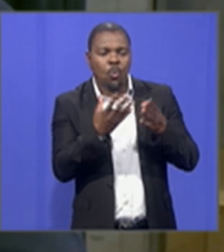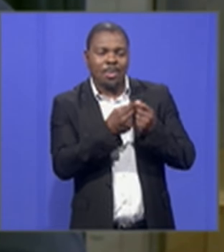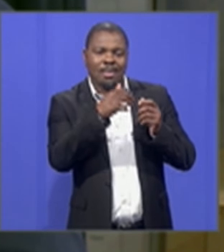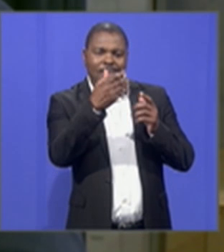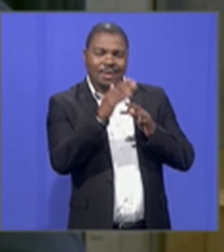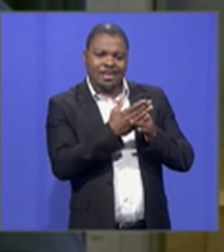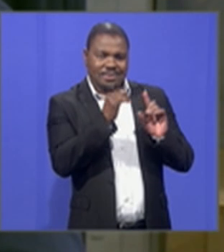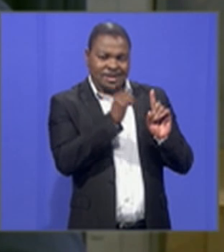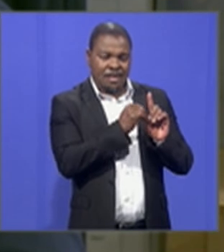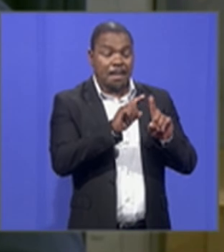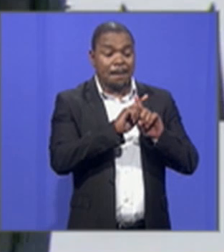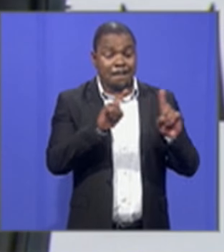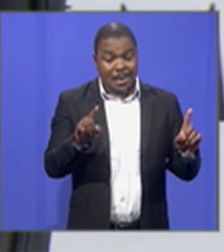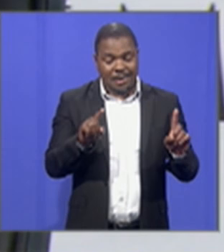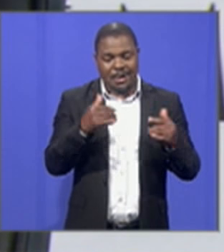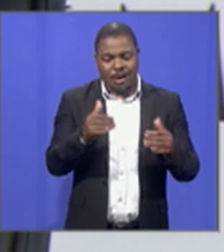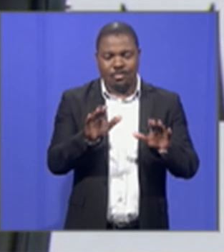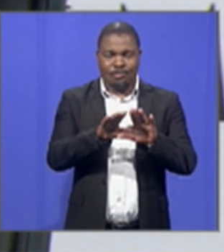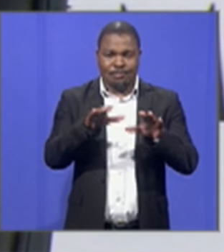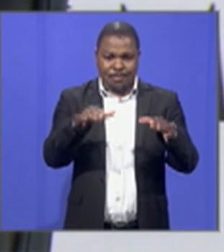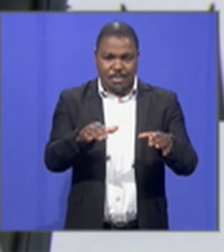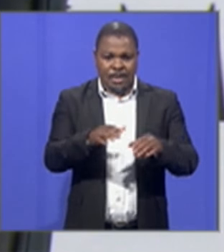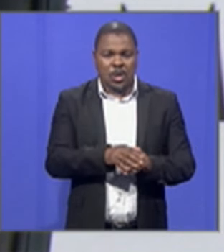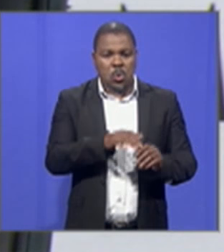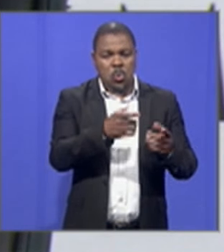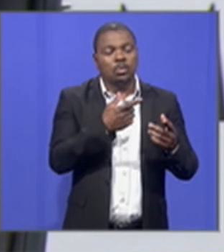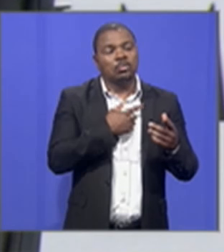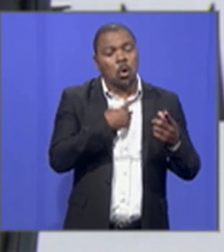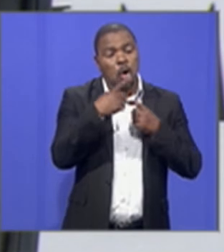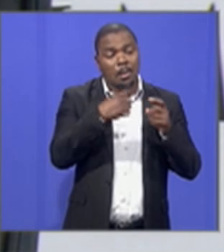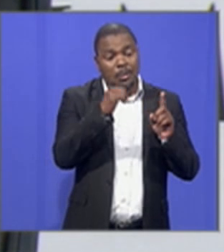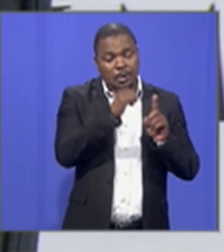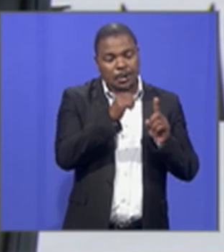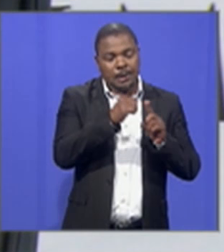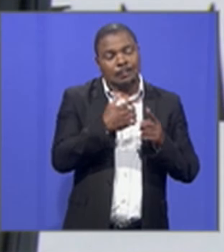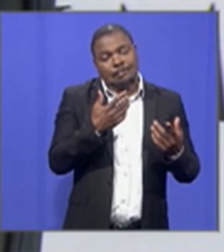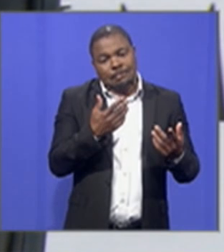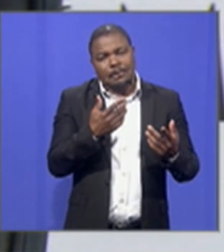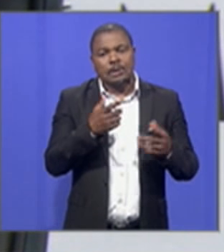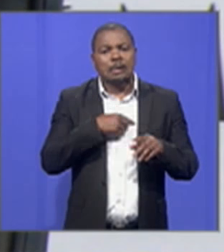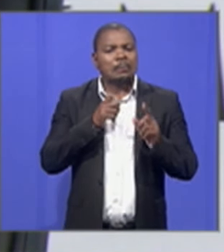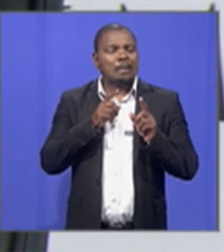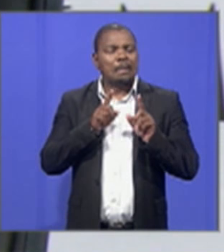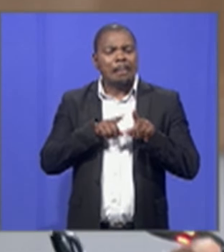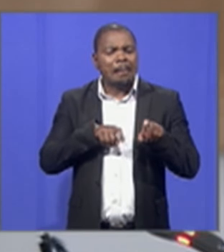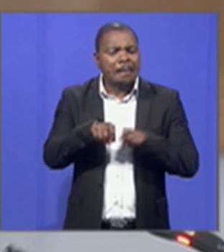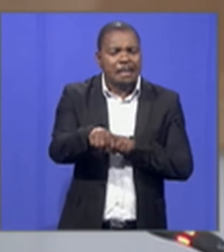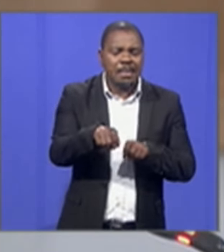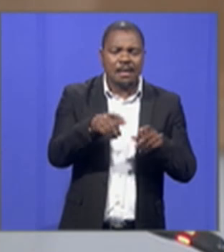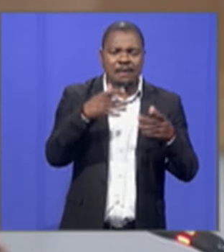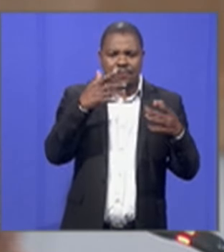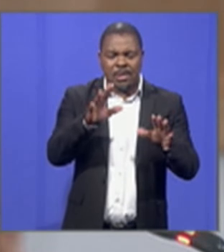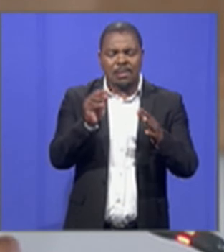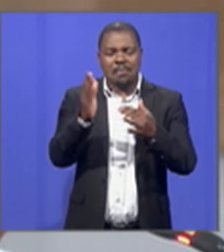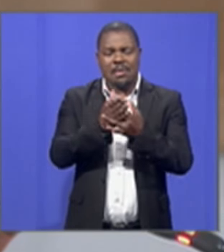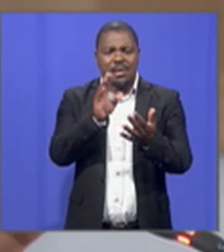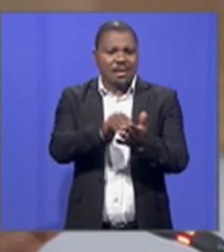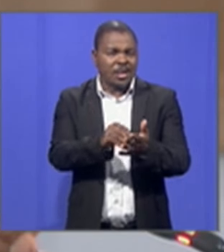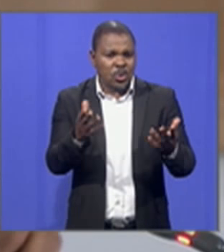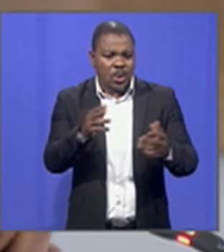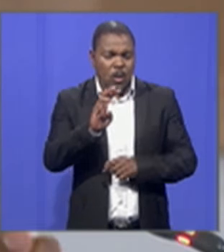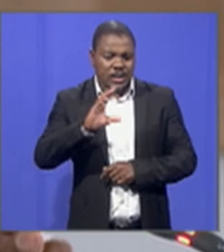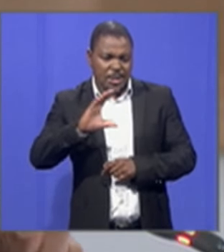bjalo, komišene e gometše tabeng ya sello sa gagwe le ka fao a ilego a kitimela go bula melato Western Cape le